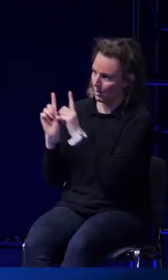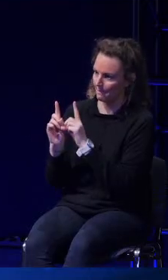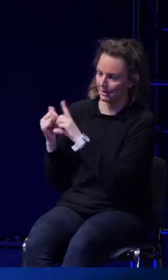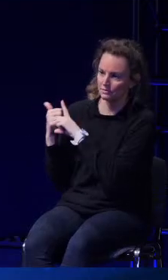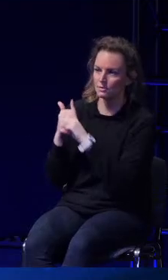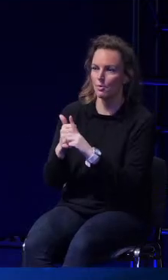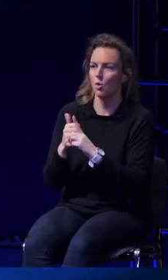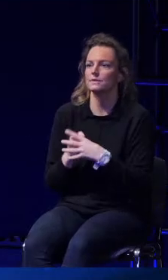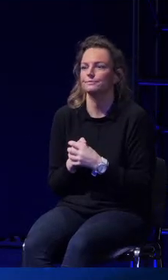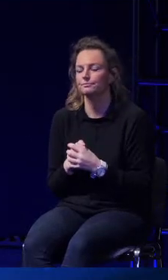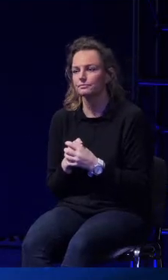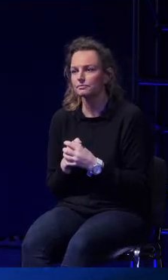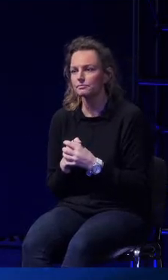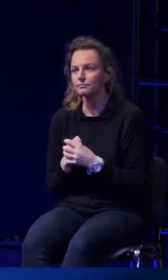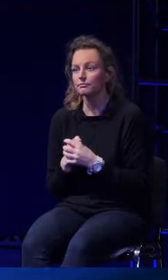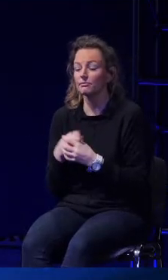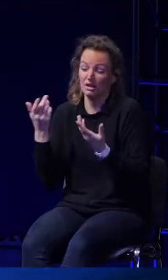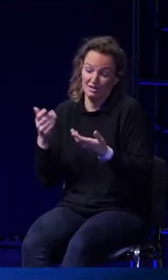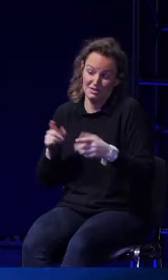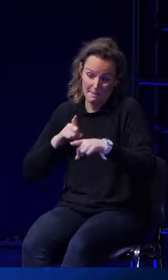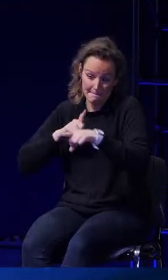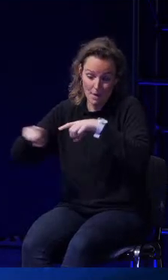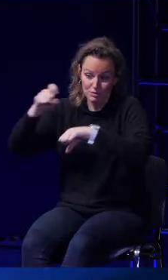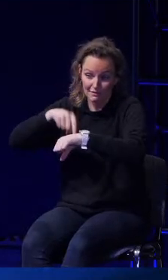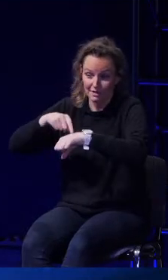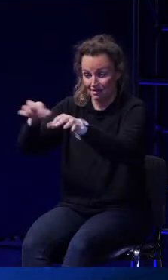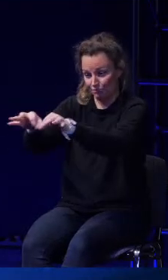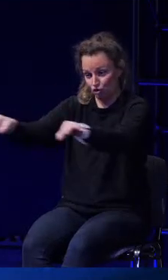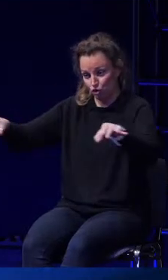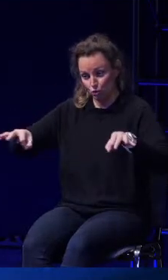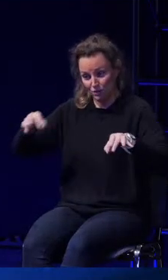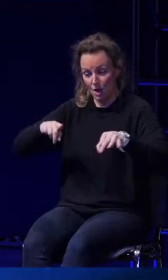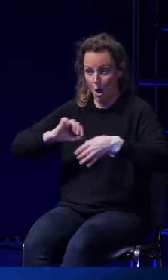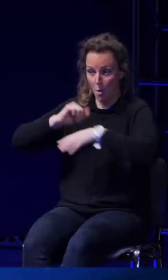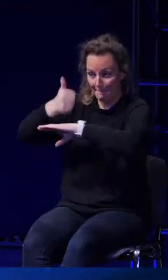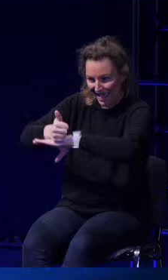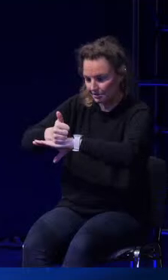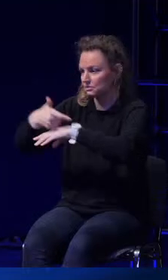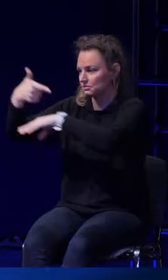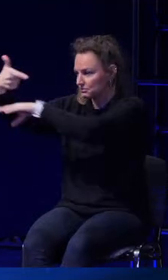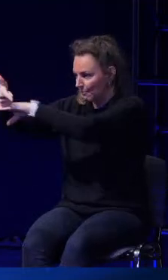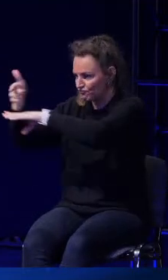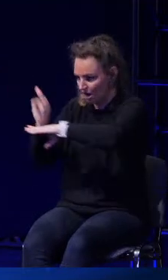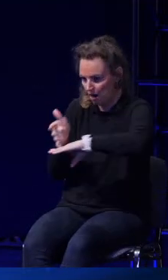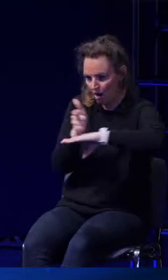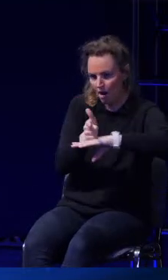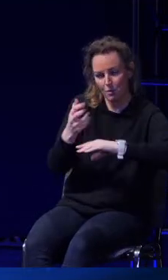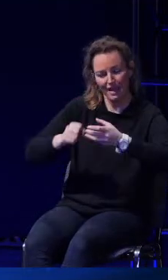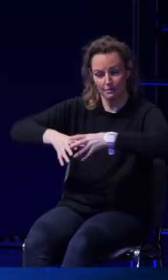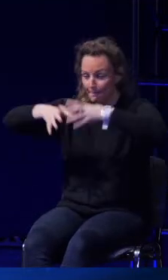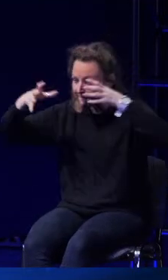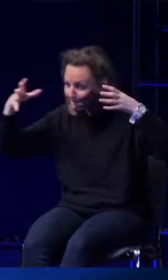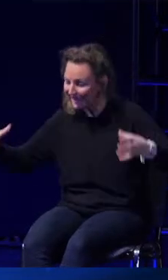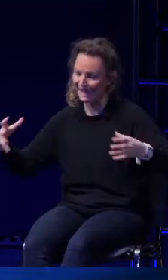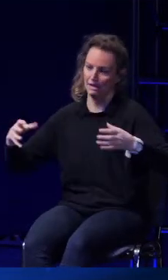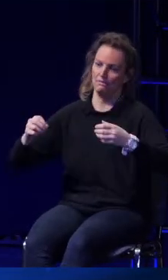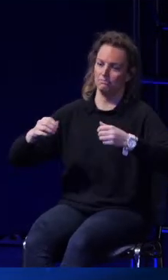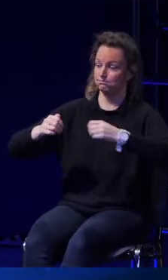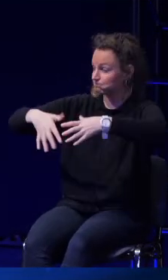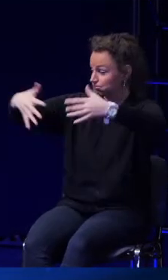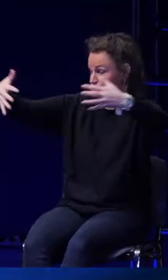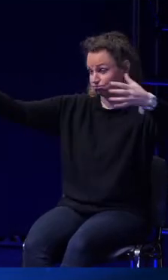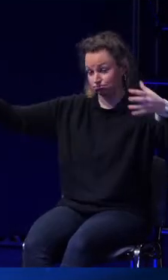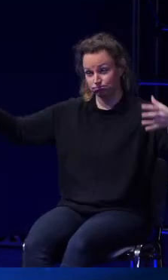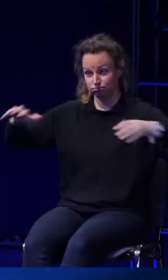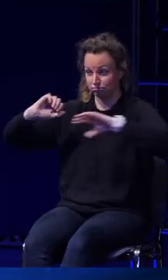we were largely studio-based. We had a lot of very large, extensive sets. They were